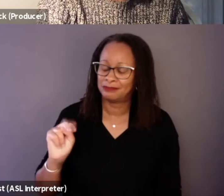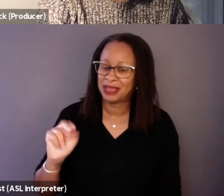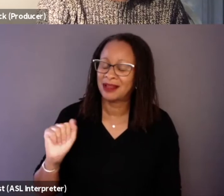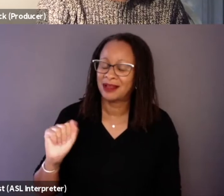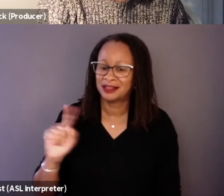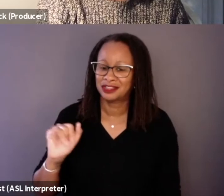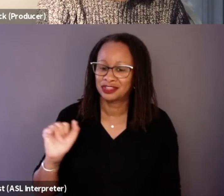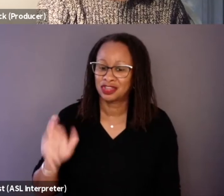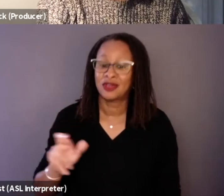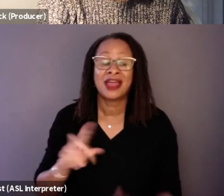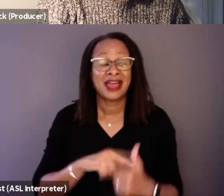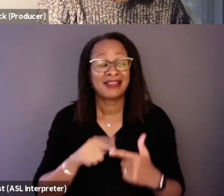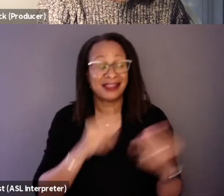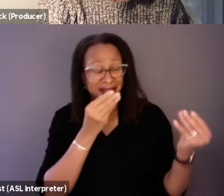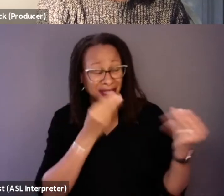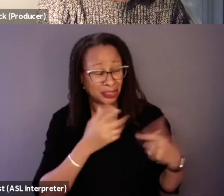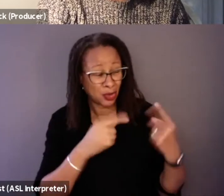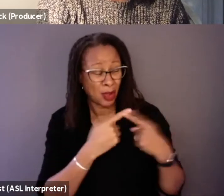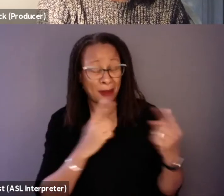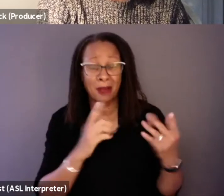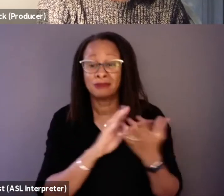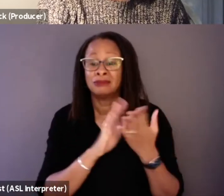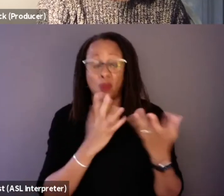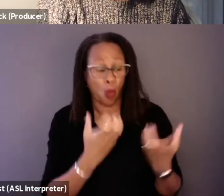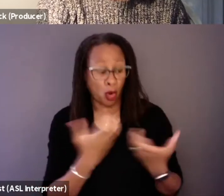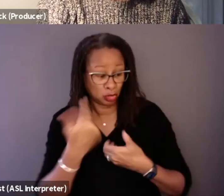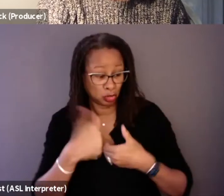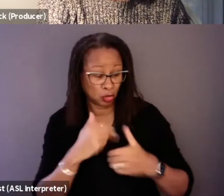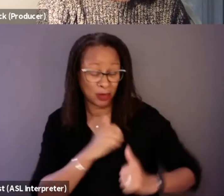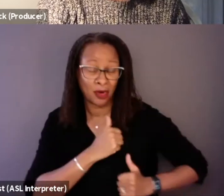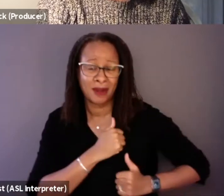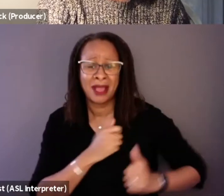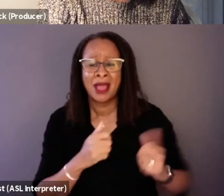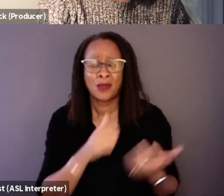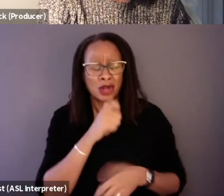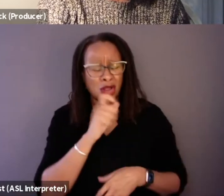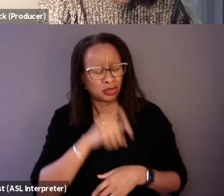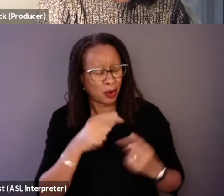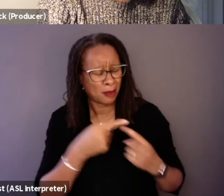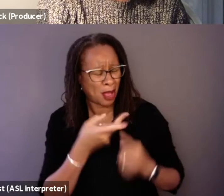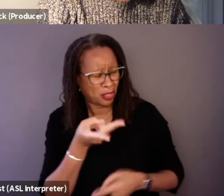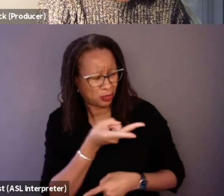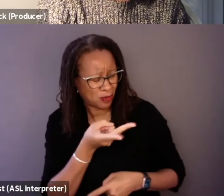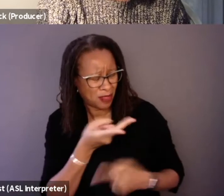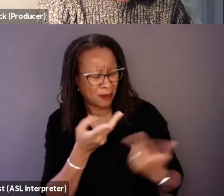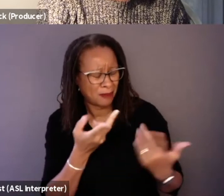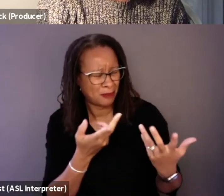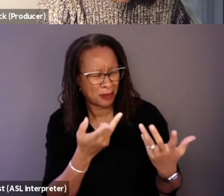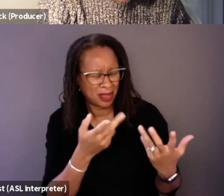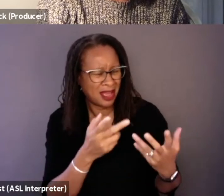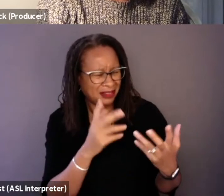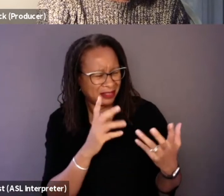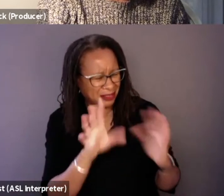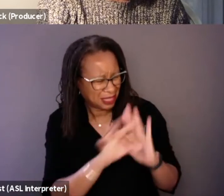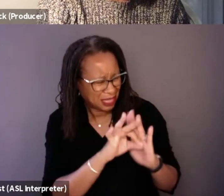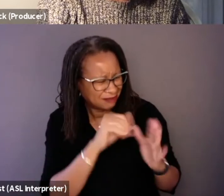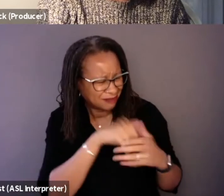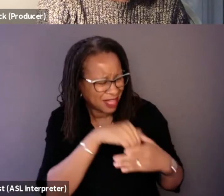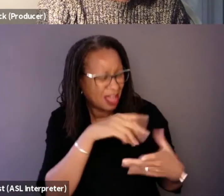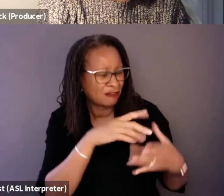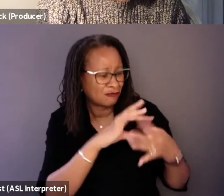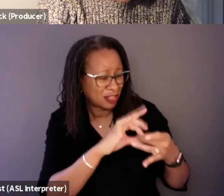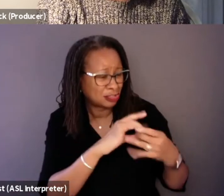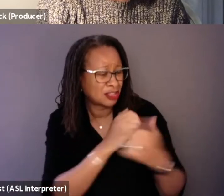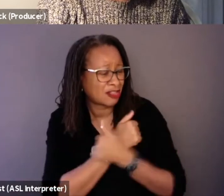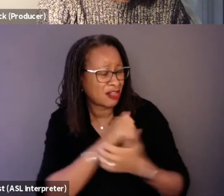weren't sure exactly what was there, but we knew that there was something in their relationship, in this love story that we just don't